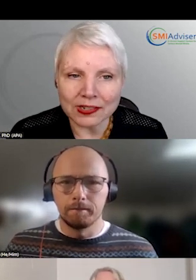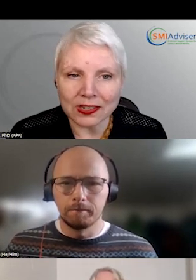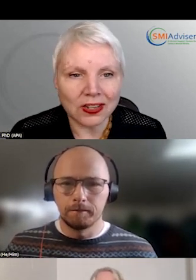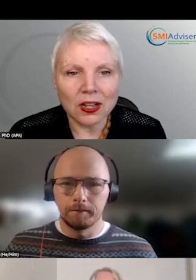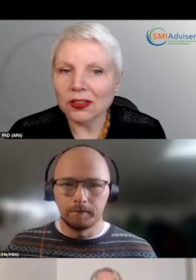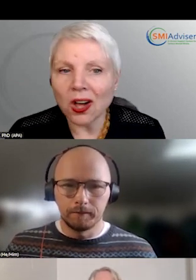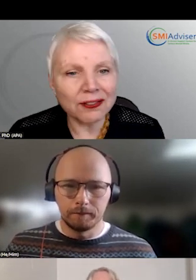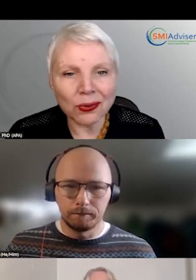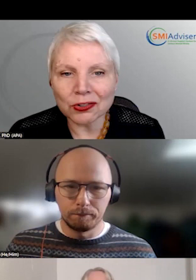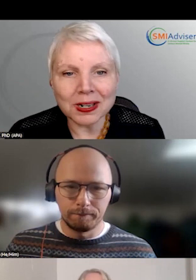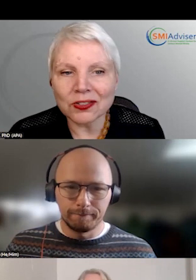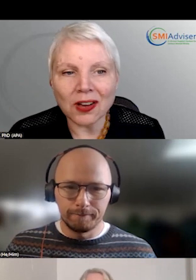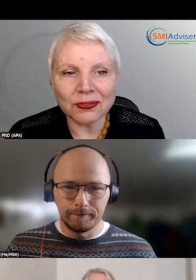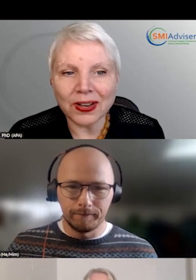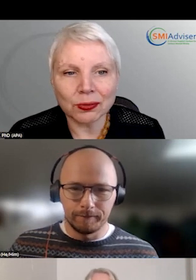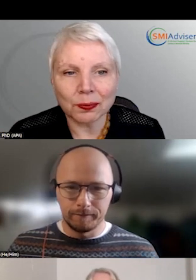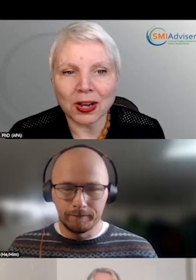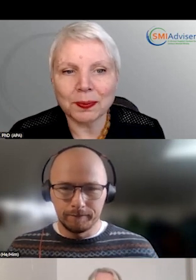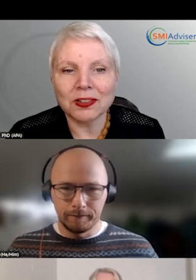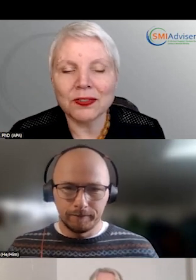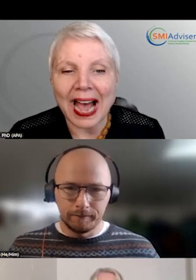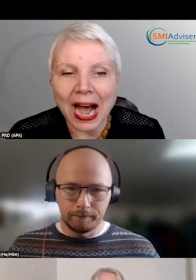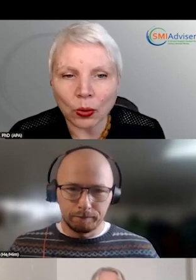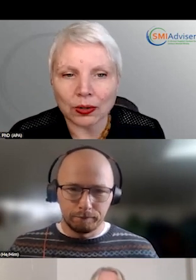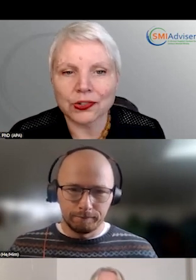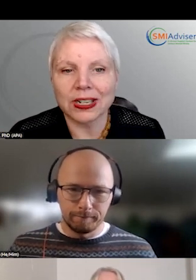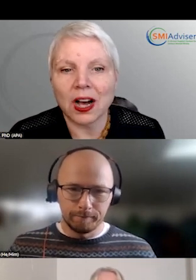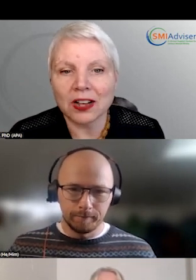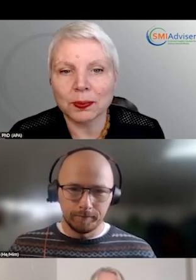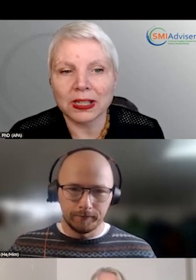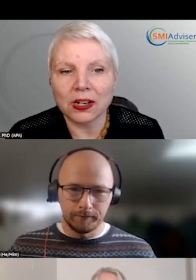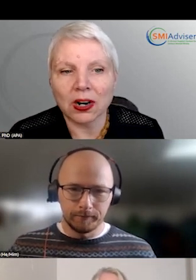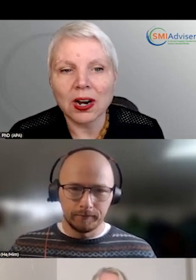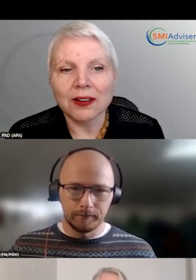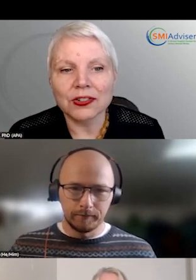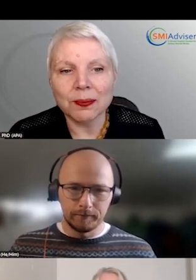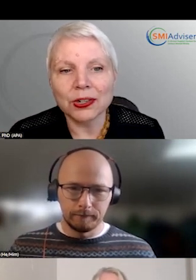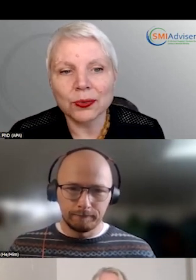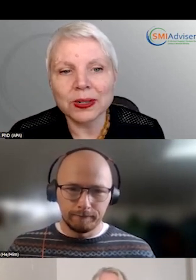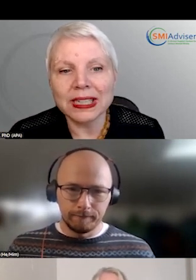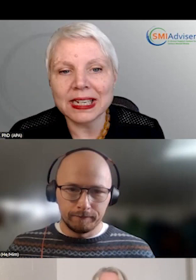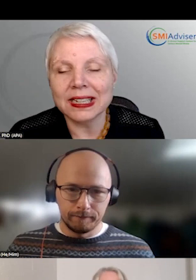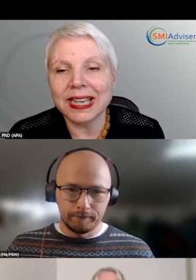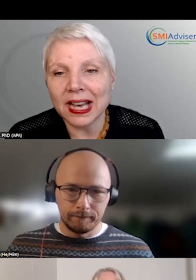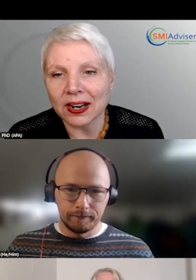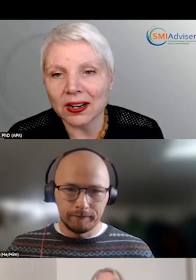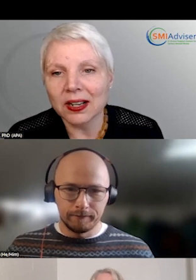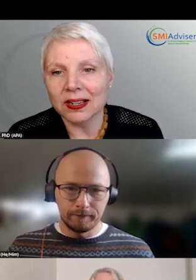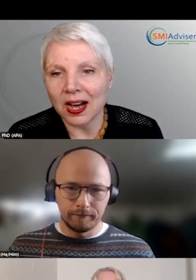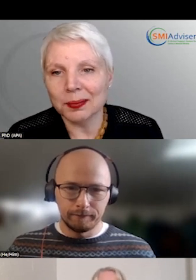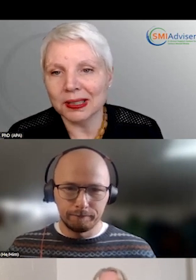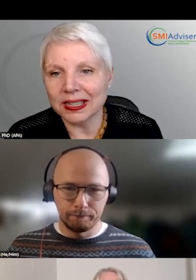mobile crisis, law enforcement is often faced with the prospect of hours in a hospital ER for someone who really needed